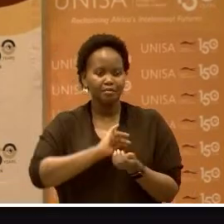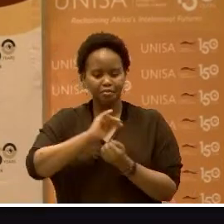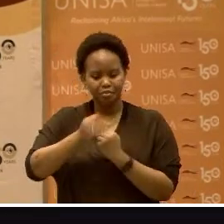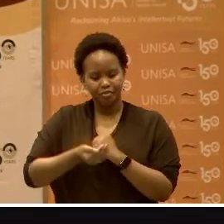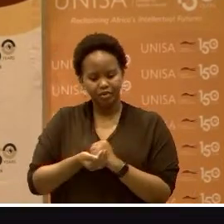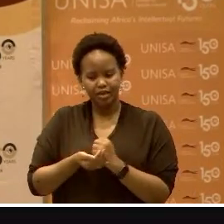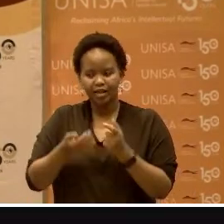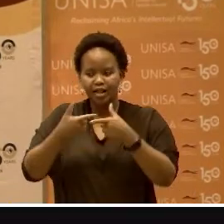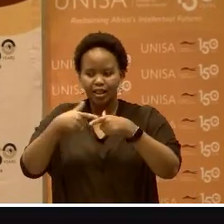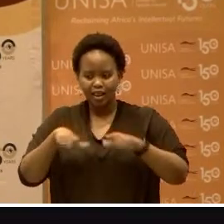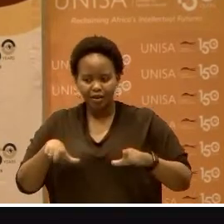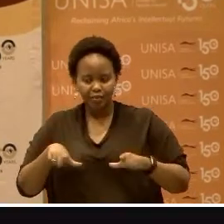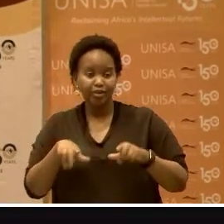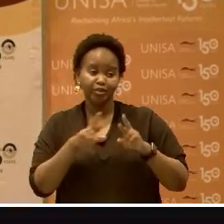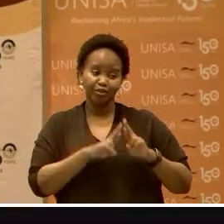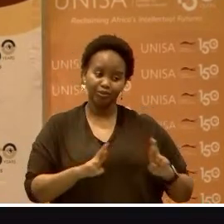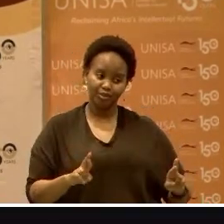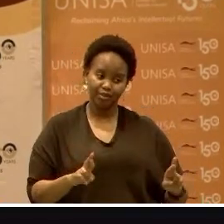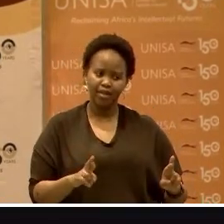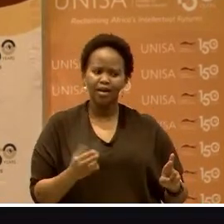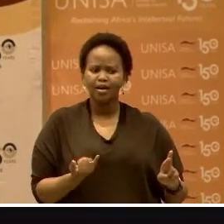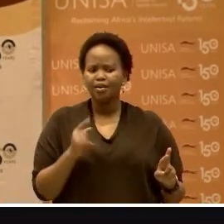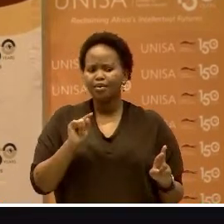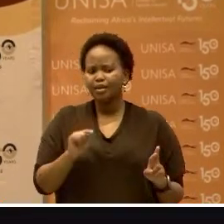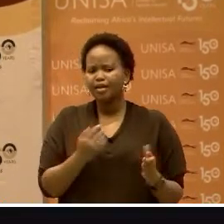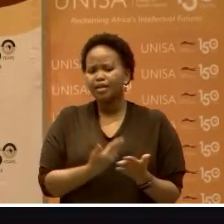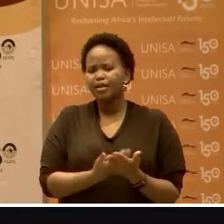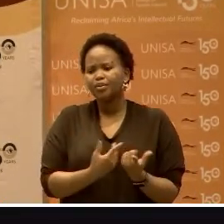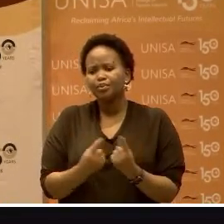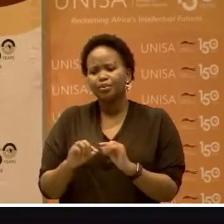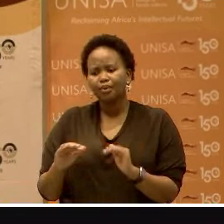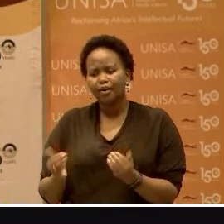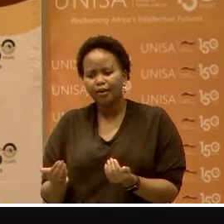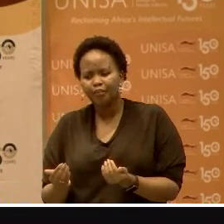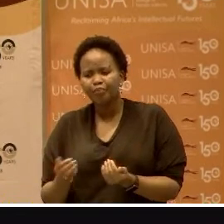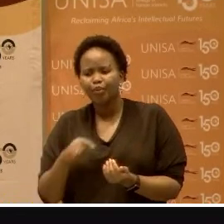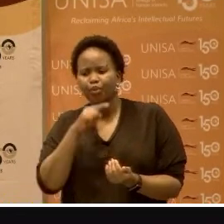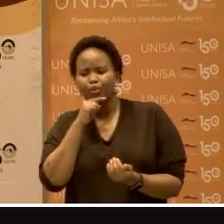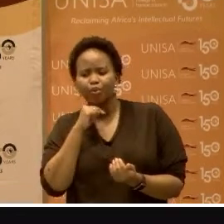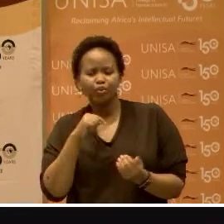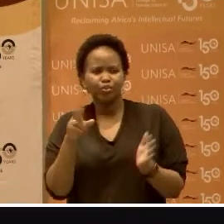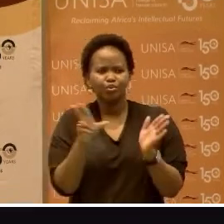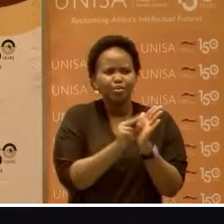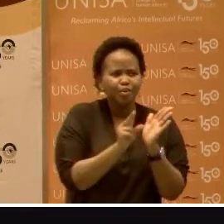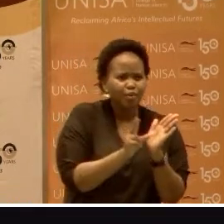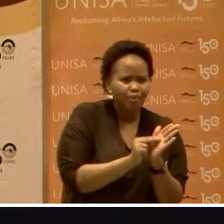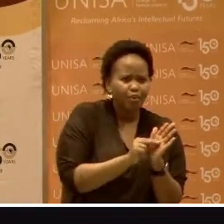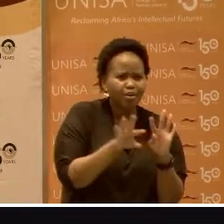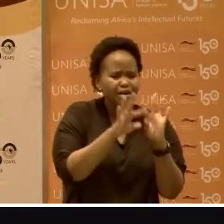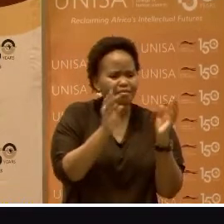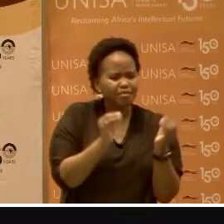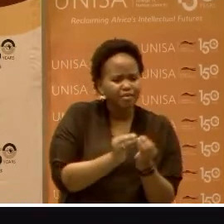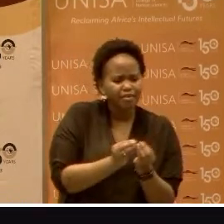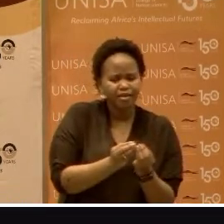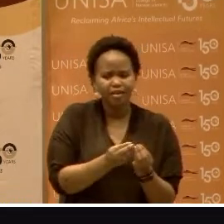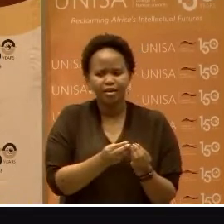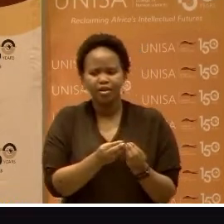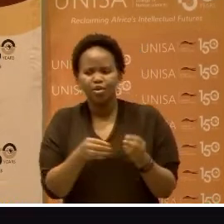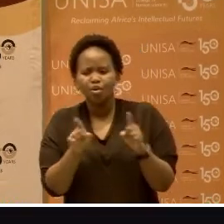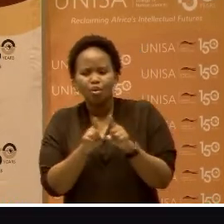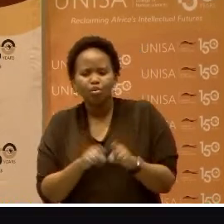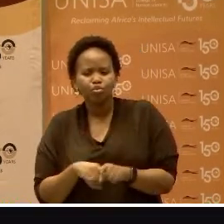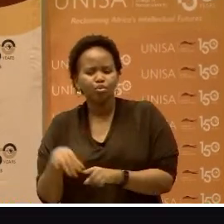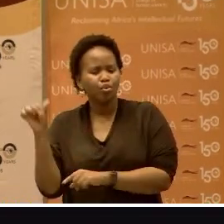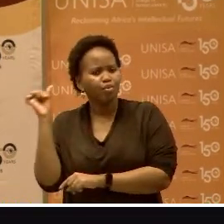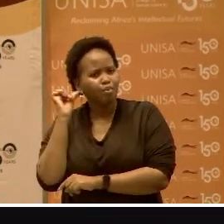These professionals can digitize and preserve indigenous languages resources such as manuscript, audio